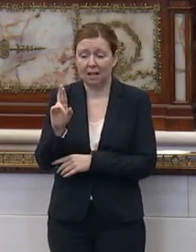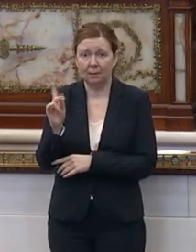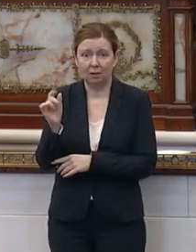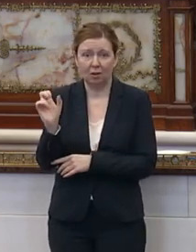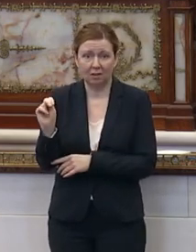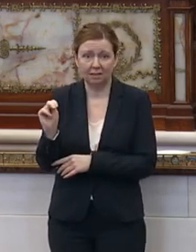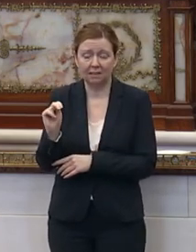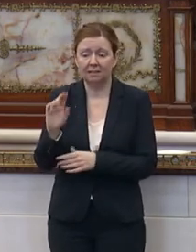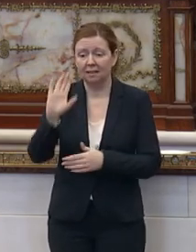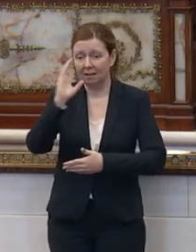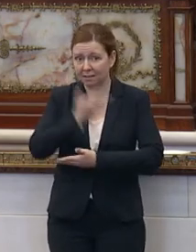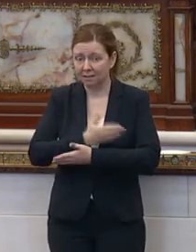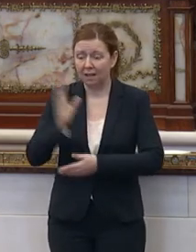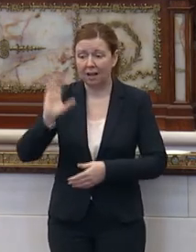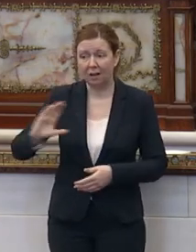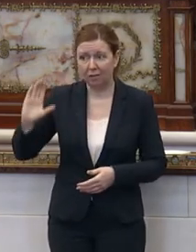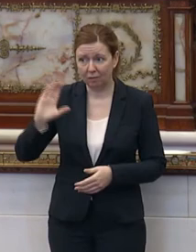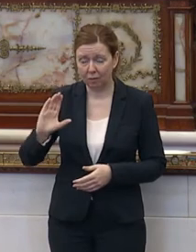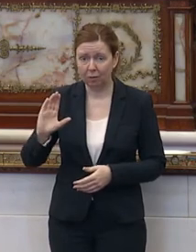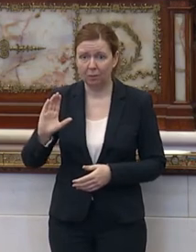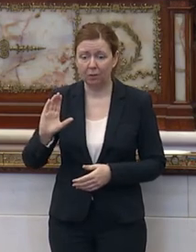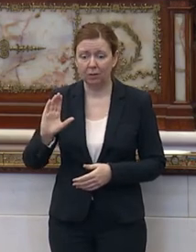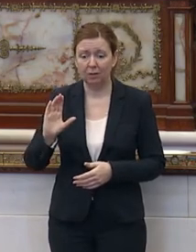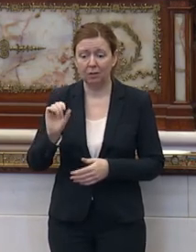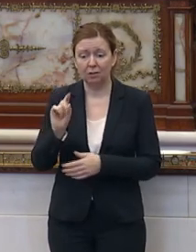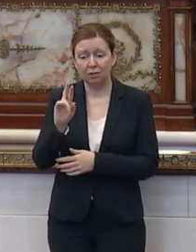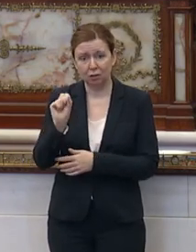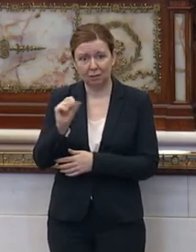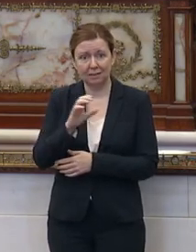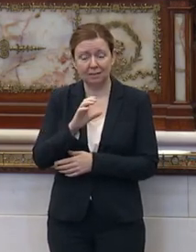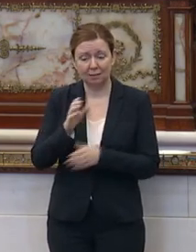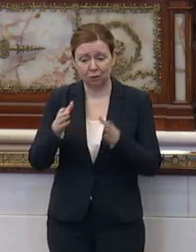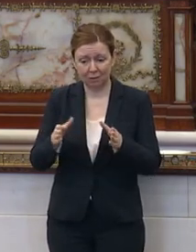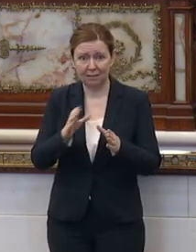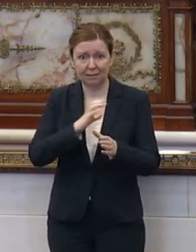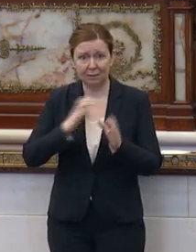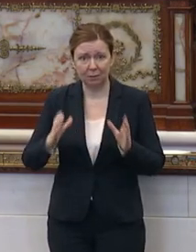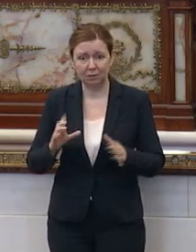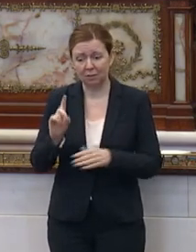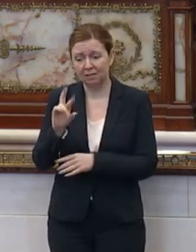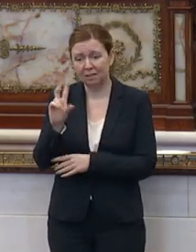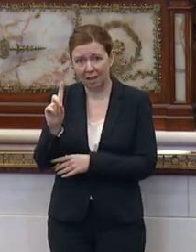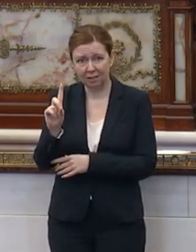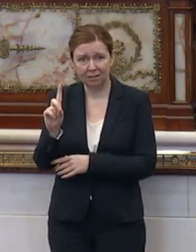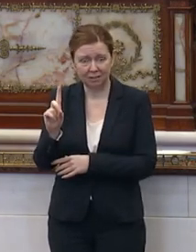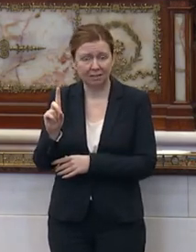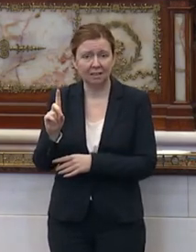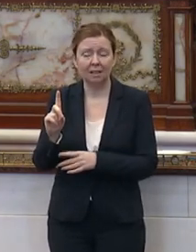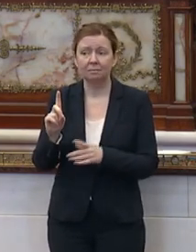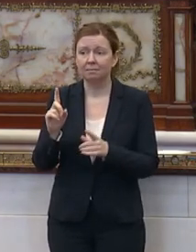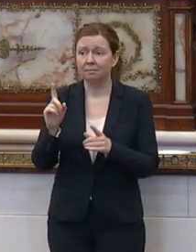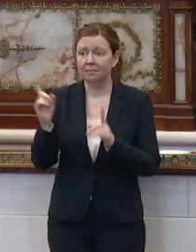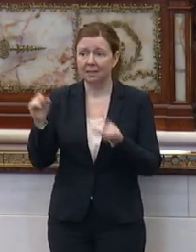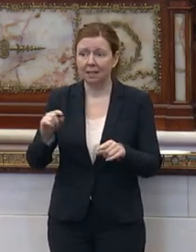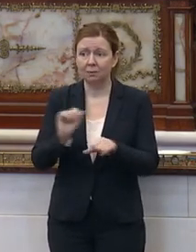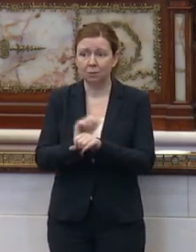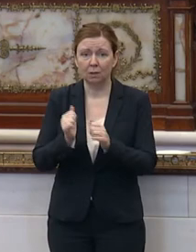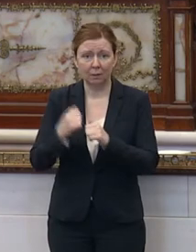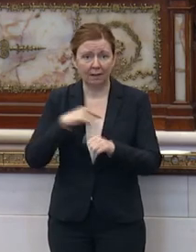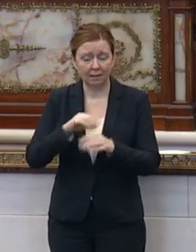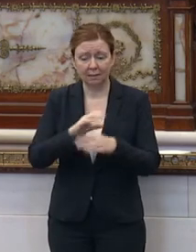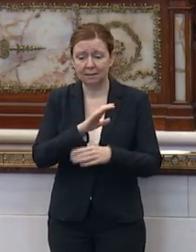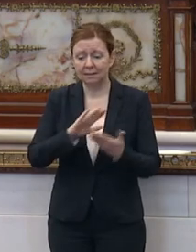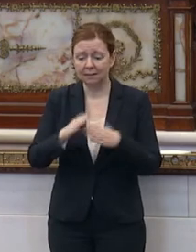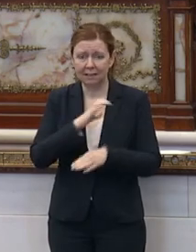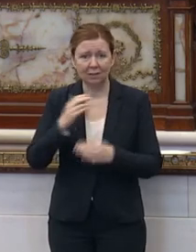was the son of former Streets Commissioner Donald Carlton. Kymere came to work with us in City Council